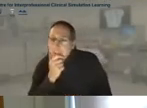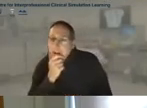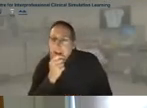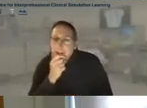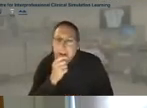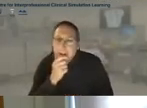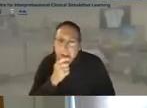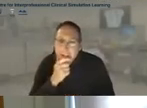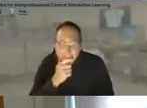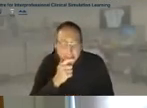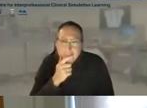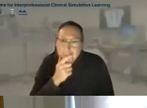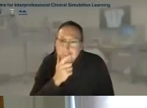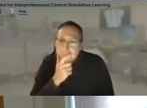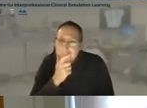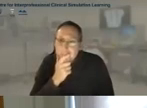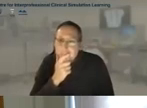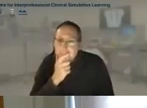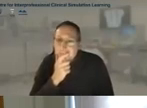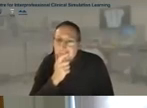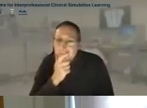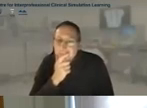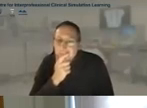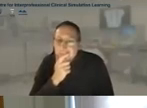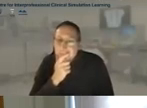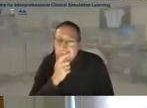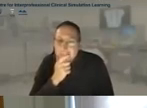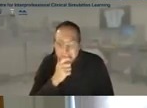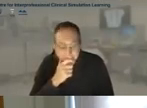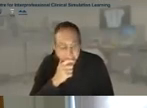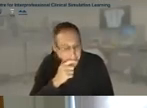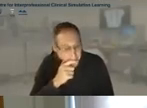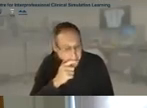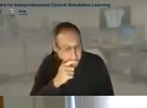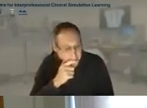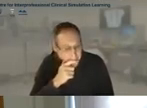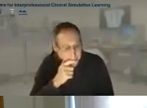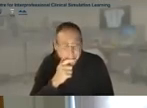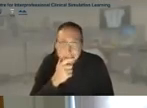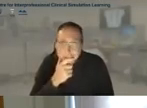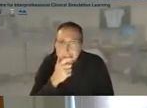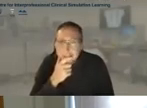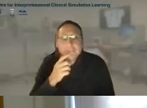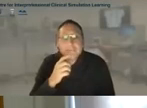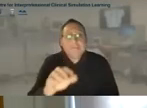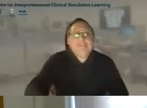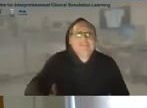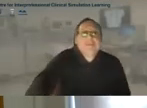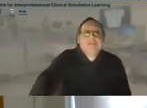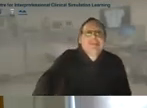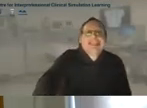before our team got involved. Well, before March of this year, which seems 10 years ago,